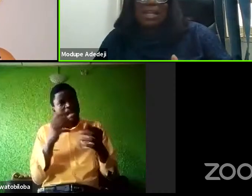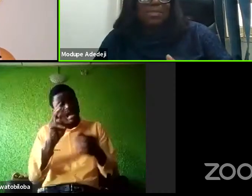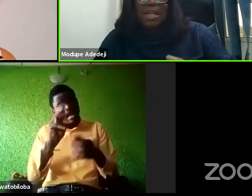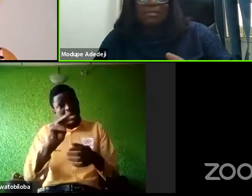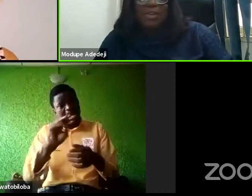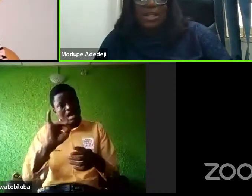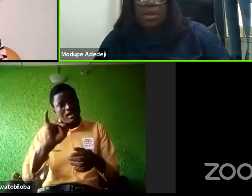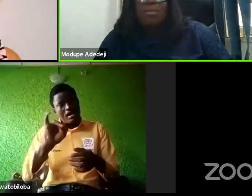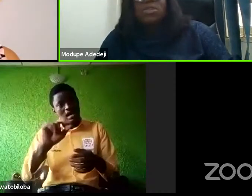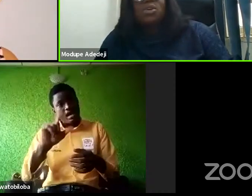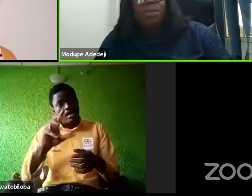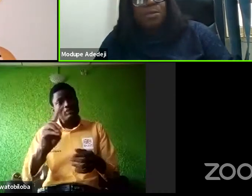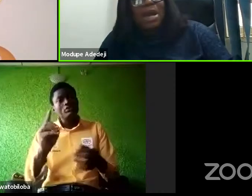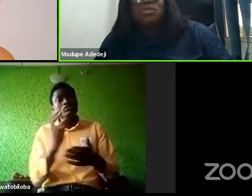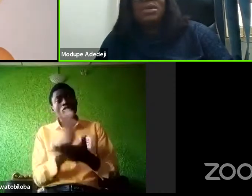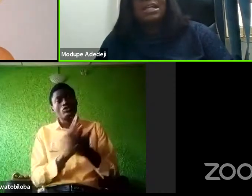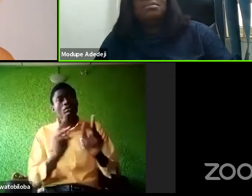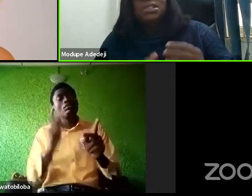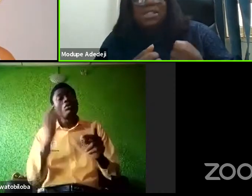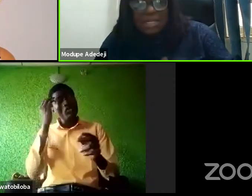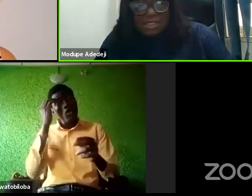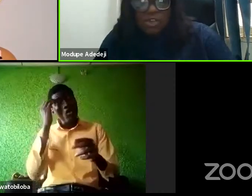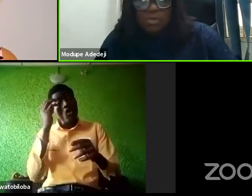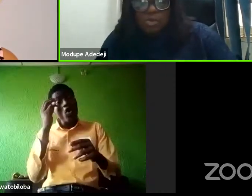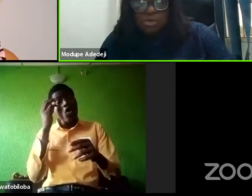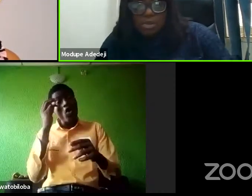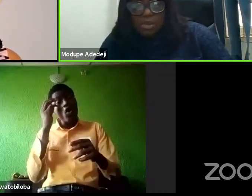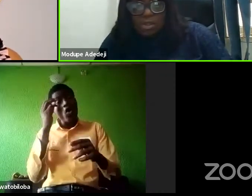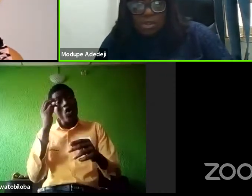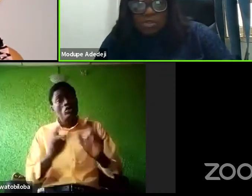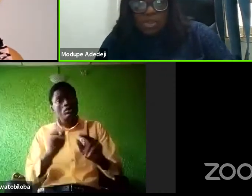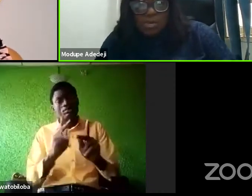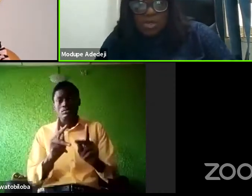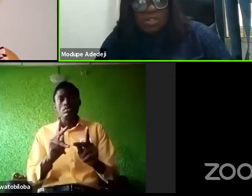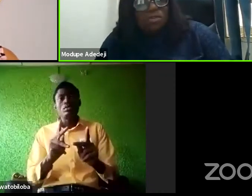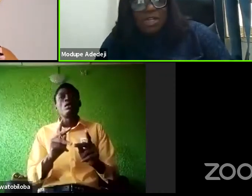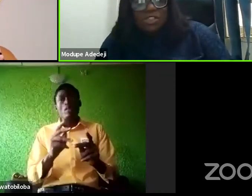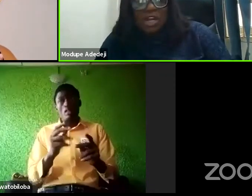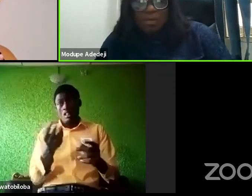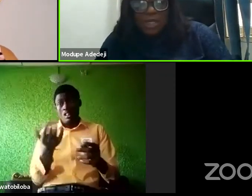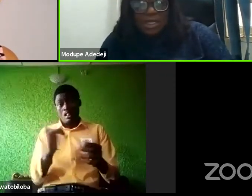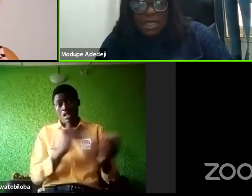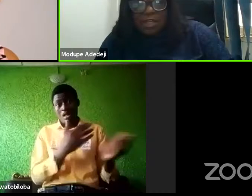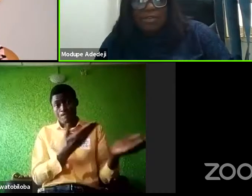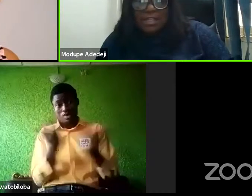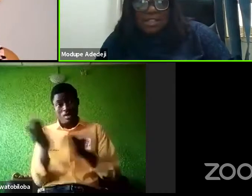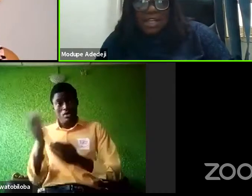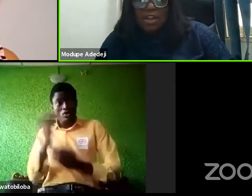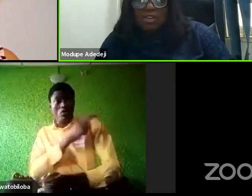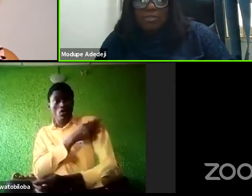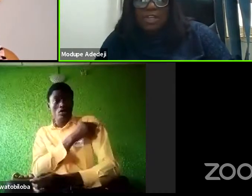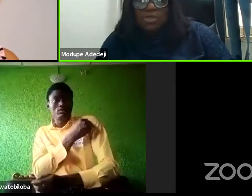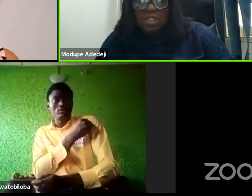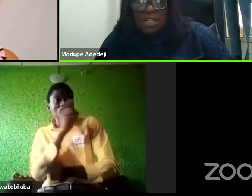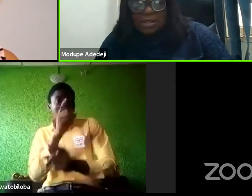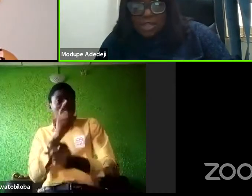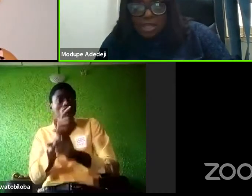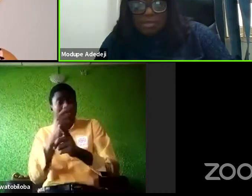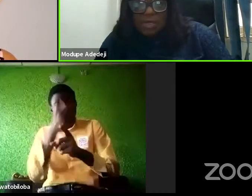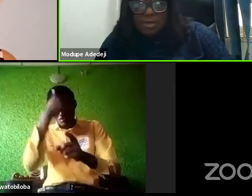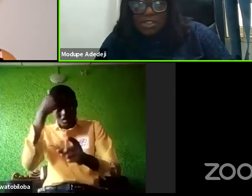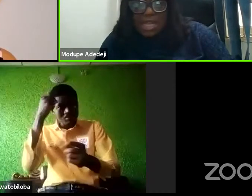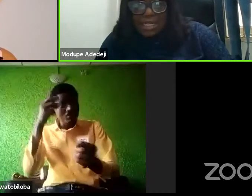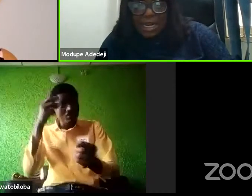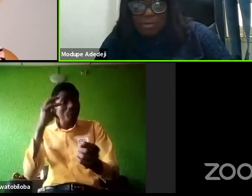just some slight pain and fine. But some people have to be admitted in the hospital just because of menstrual pain. In fact, a lot of friends will think